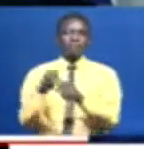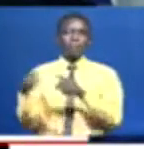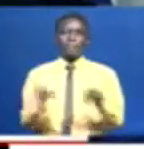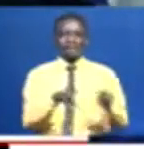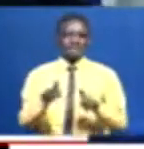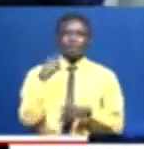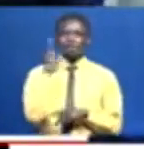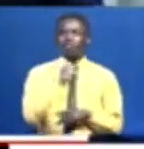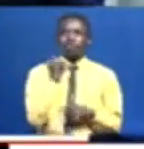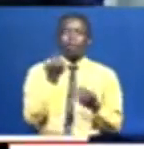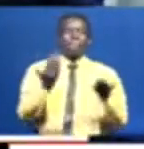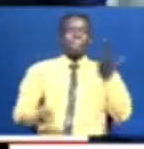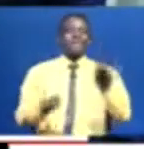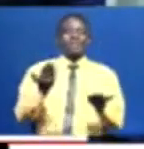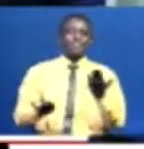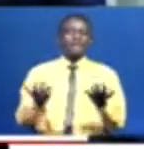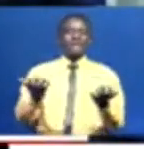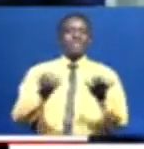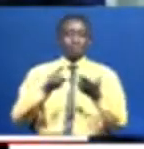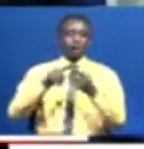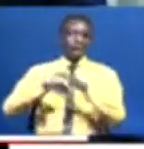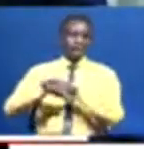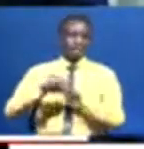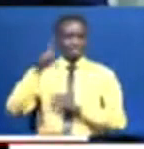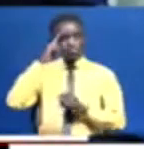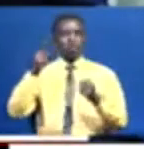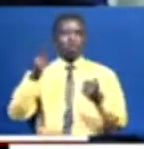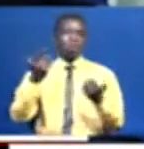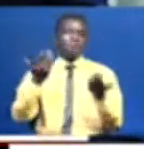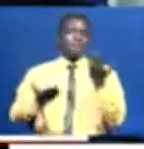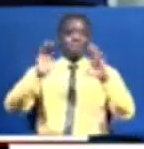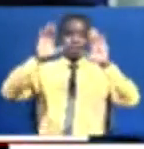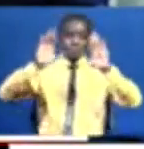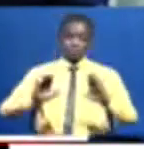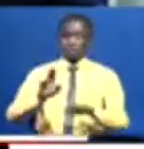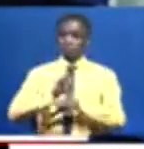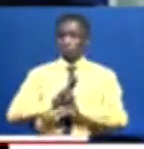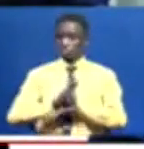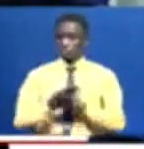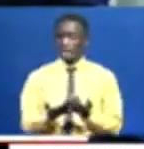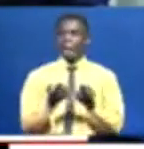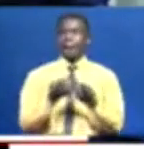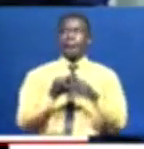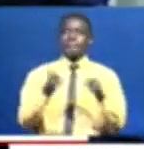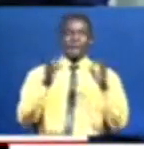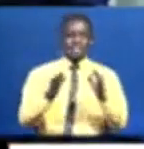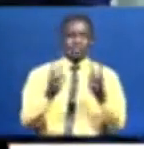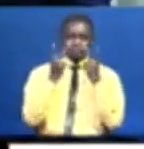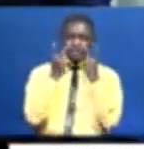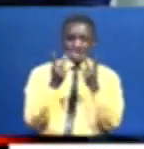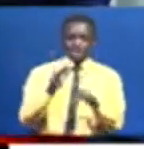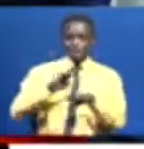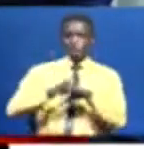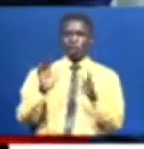who are actually supposed to access it for legitimate usage. But if we look at it from the broader perspective, it's never